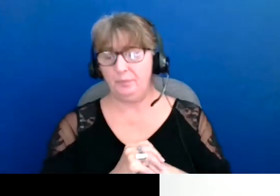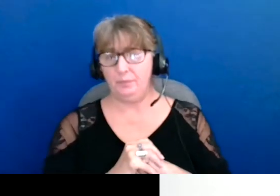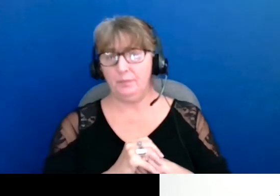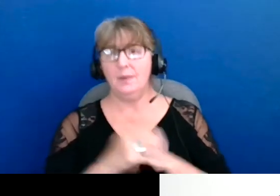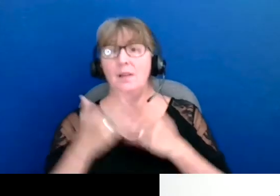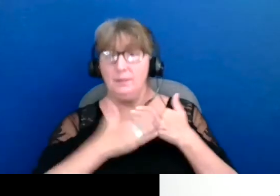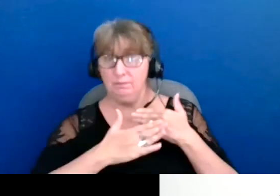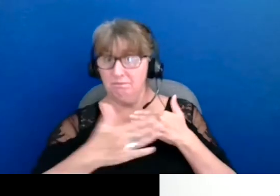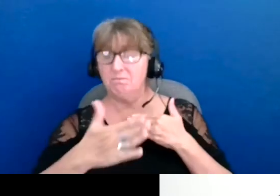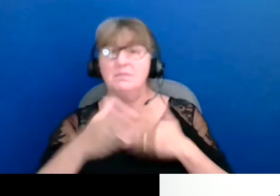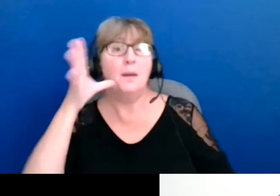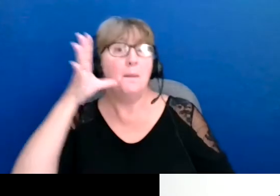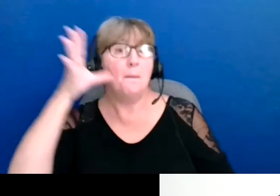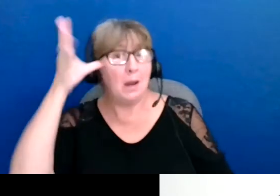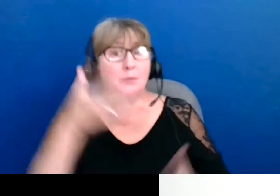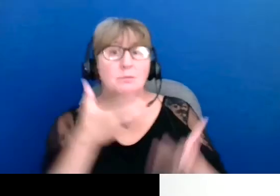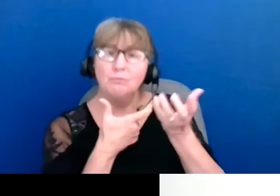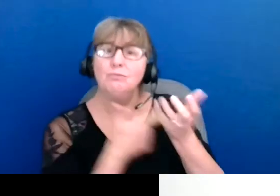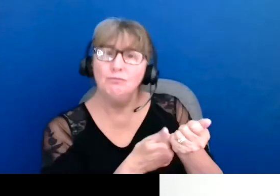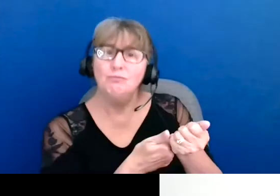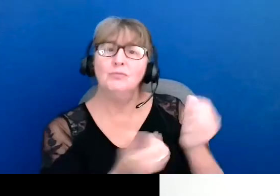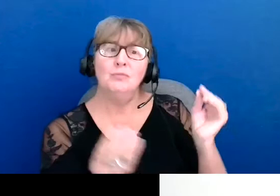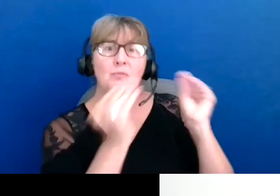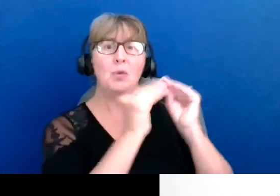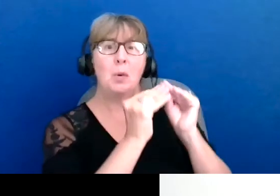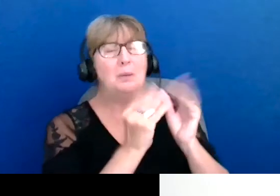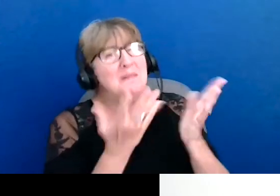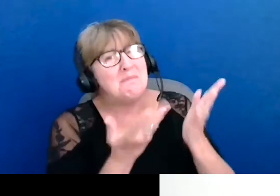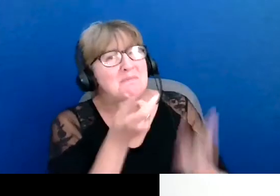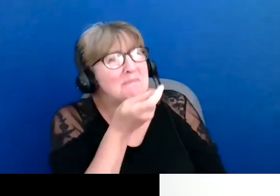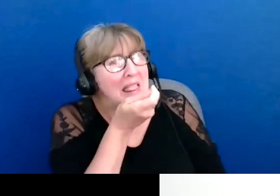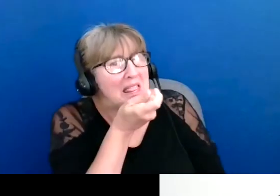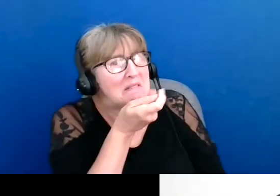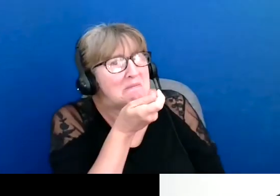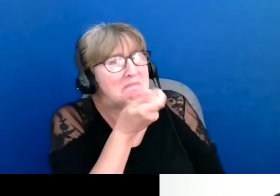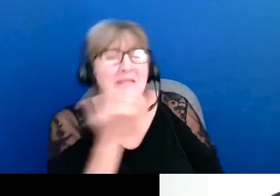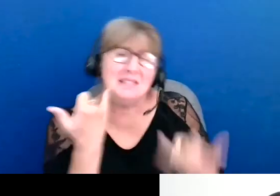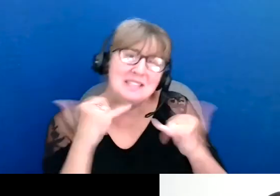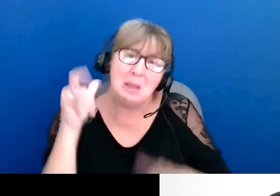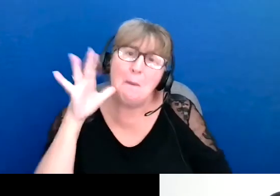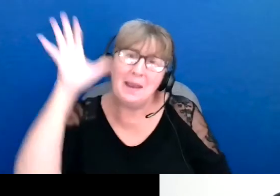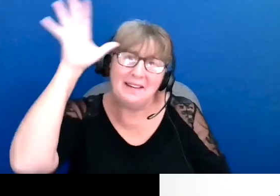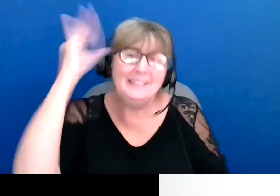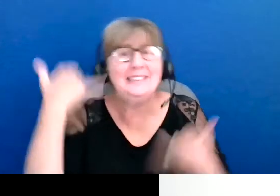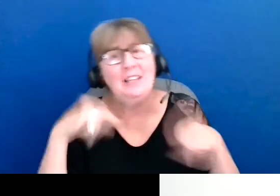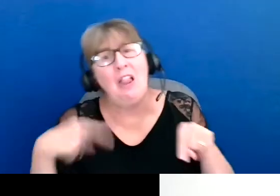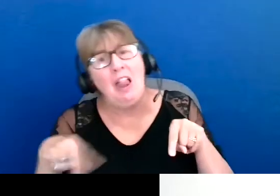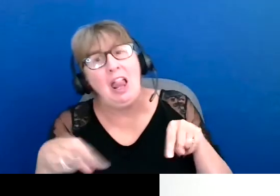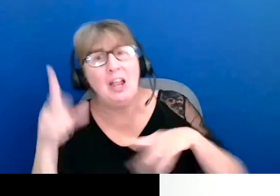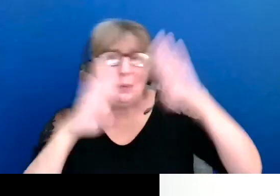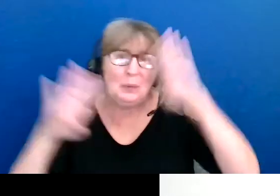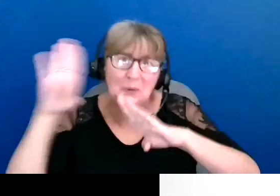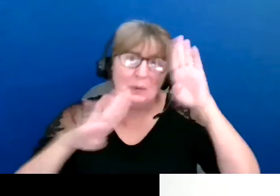more confidence in me, but only a little. They're still parents. They're still nervous and worried about